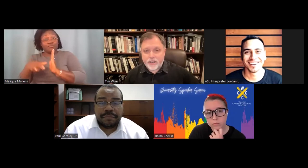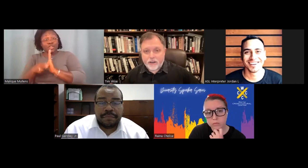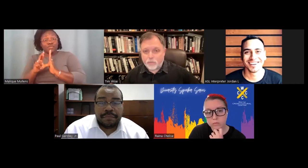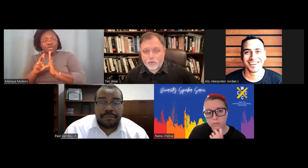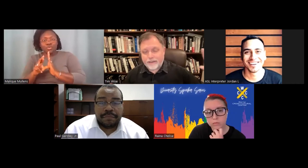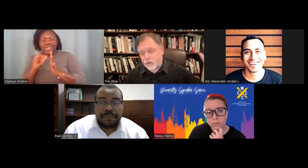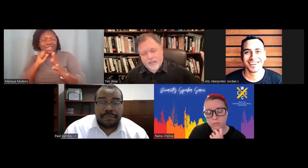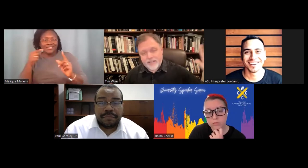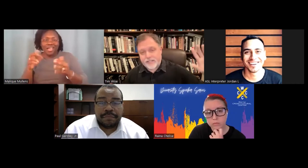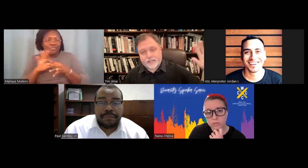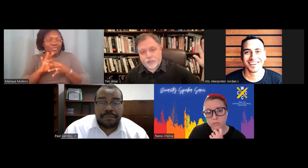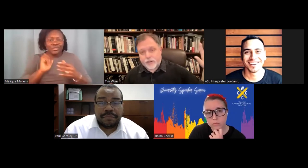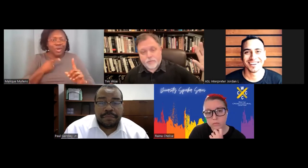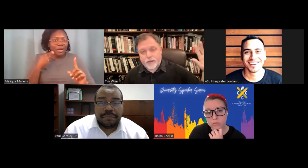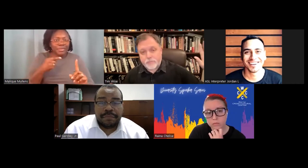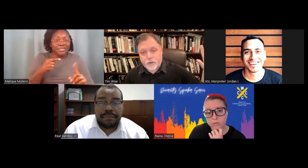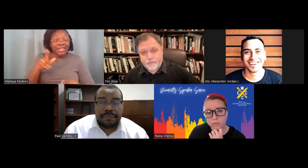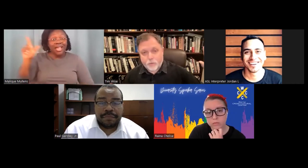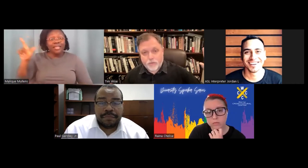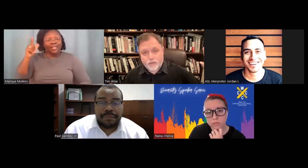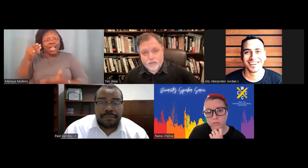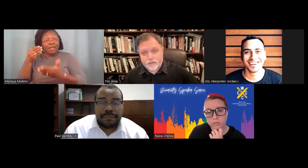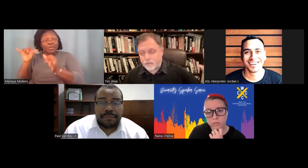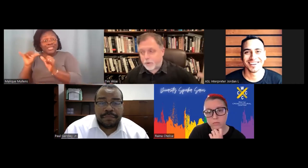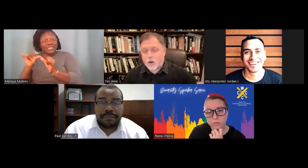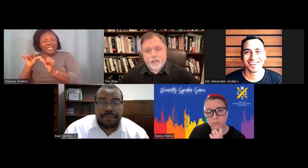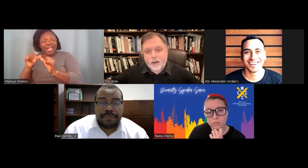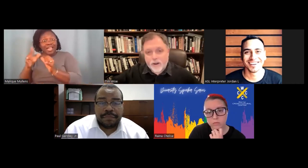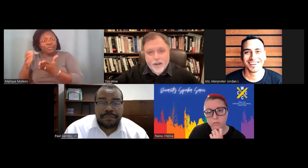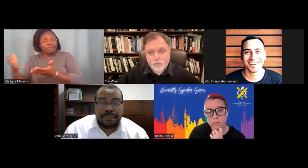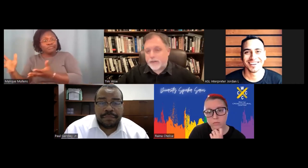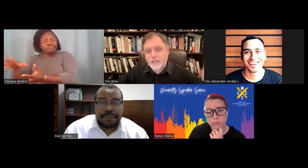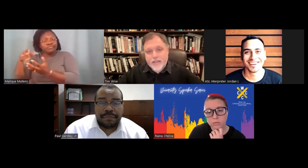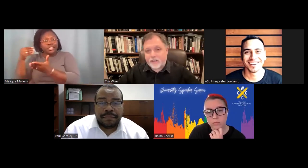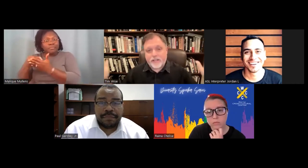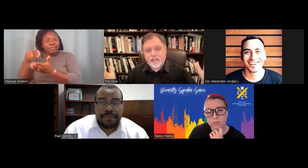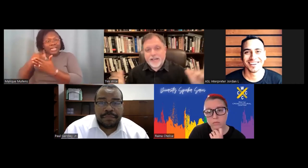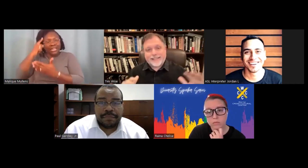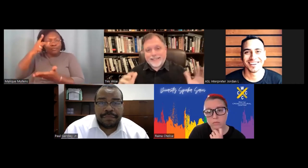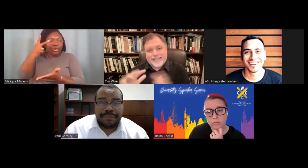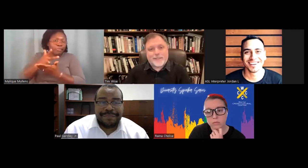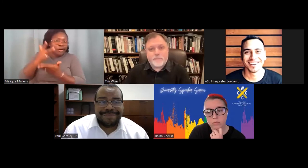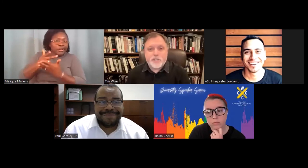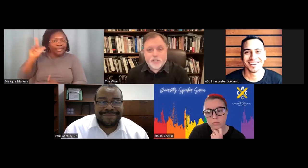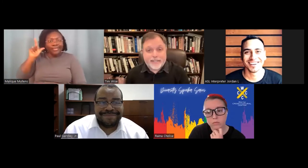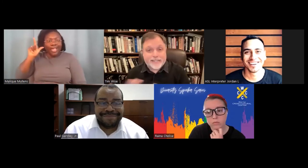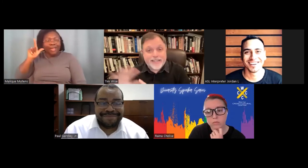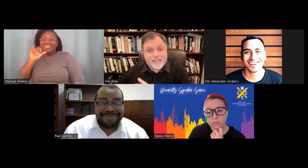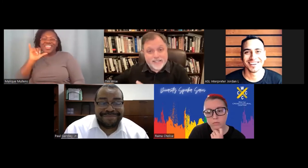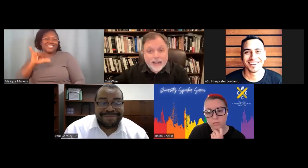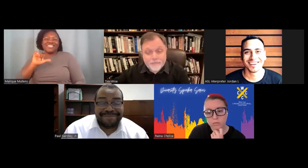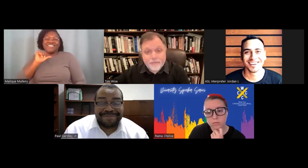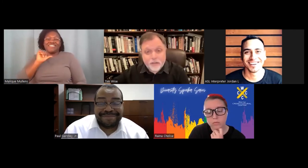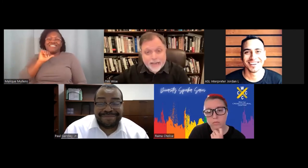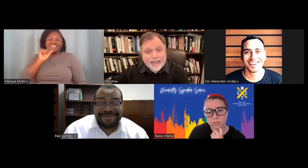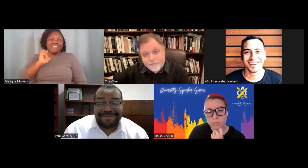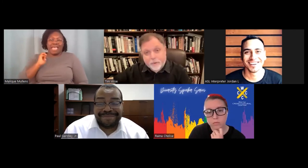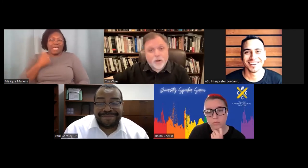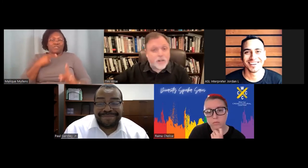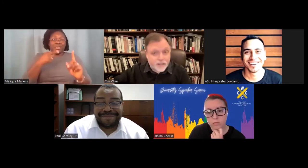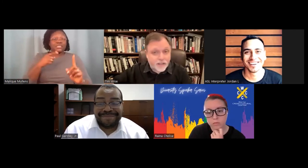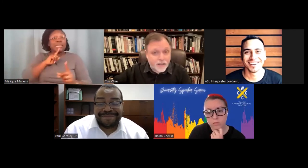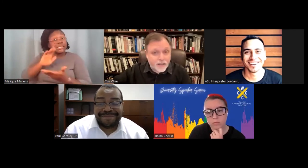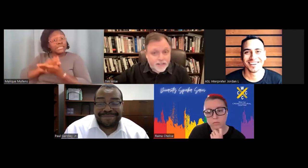library, whatever it is that they're trying to raise money for, the parking garage, whatever the hell it is, like, that's not the mission. That's nice stuff. You got to